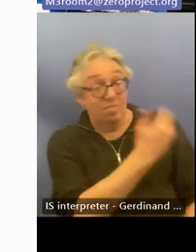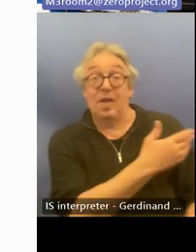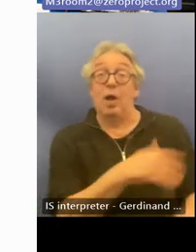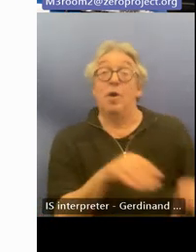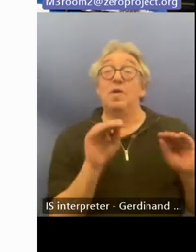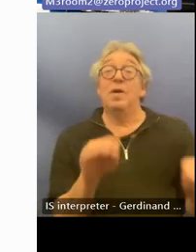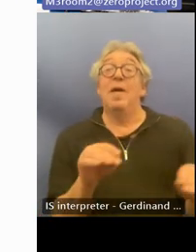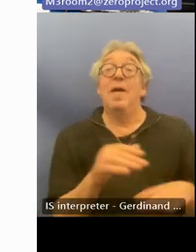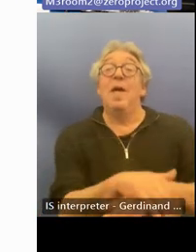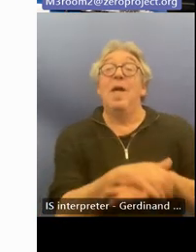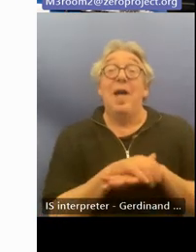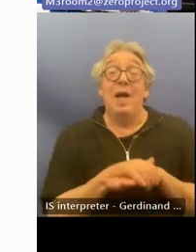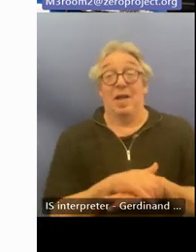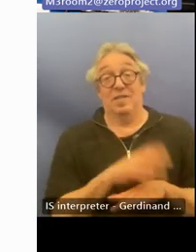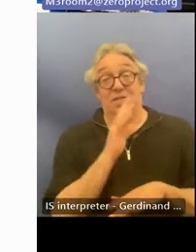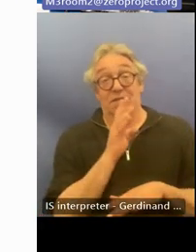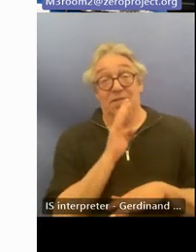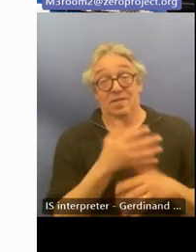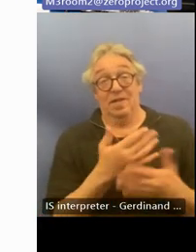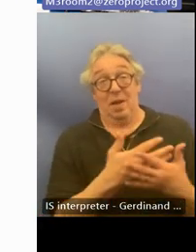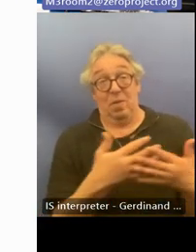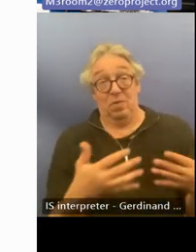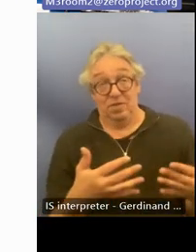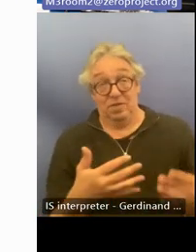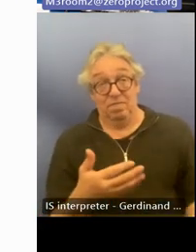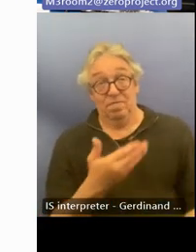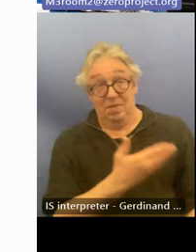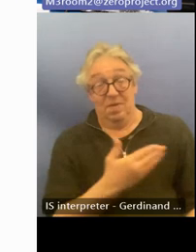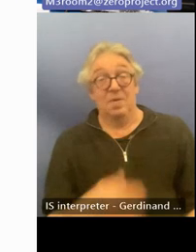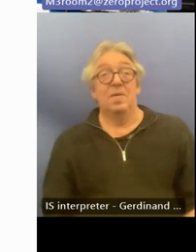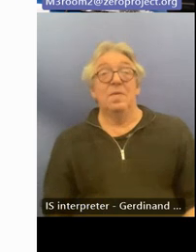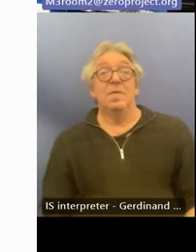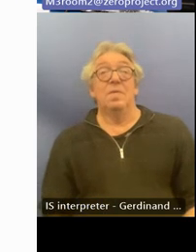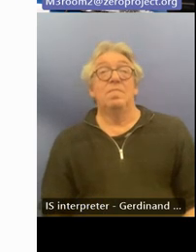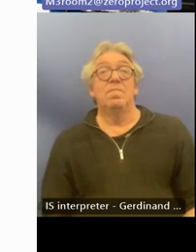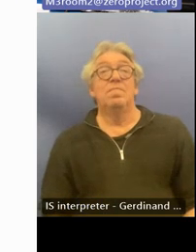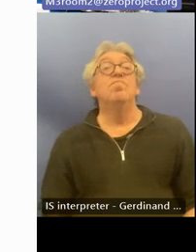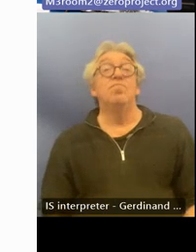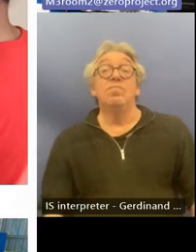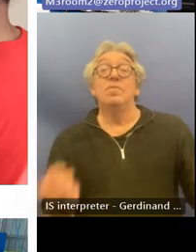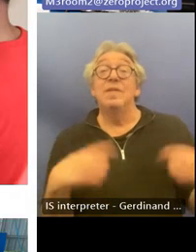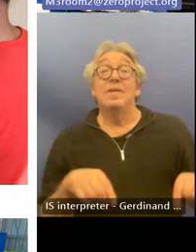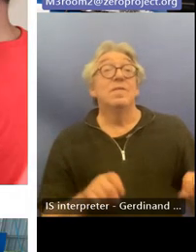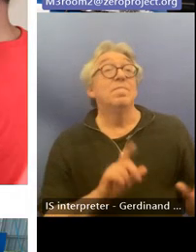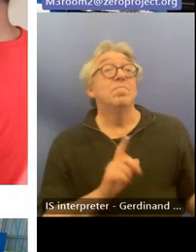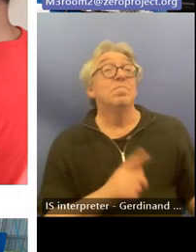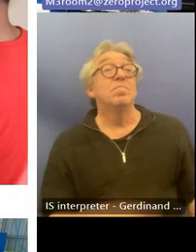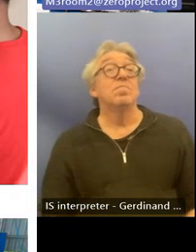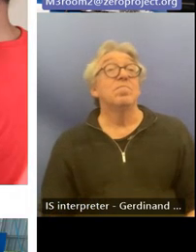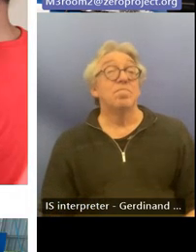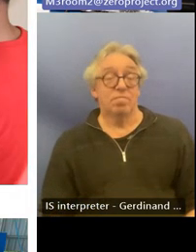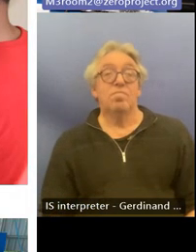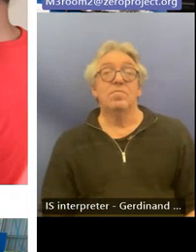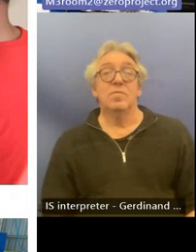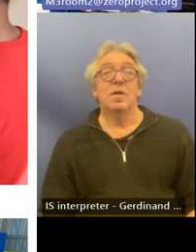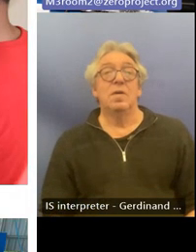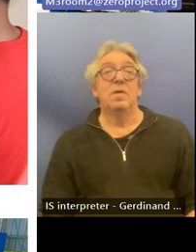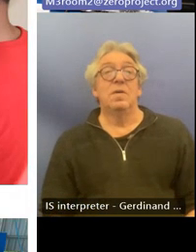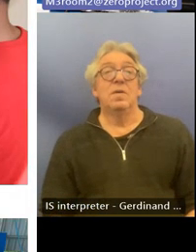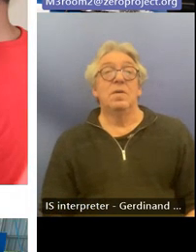our inclusive vocational training center. Next slide, please. And plastic recycle